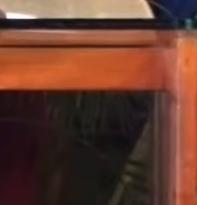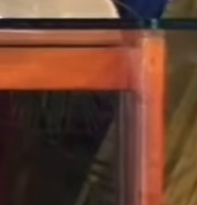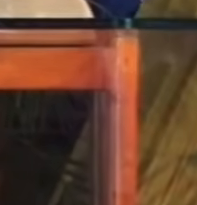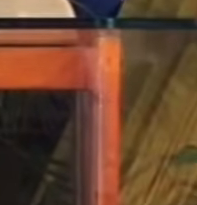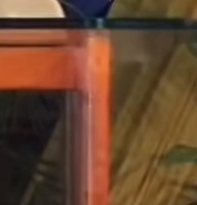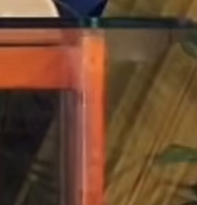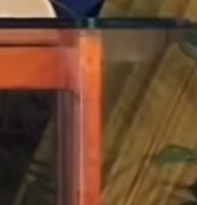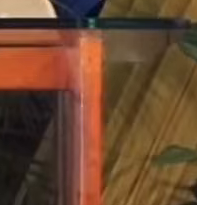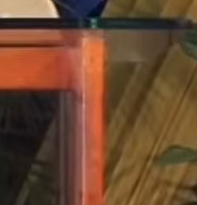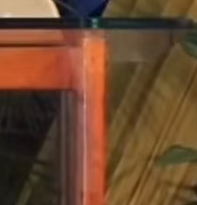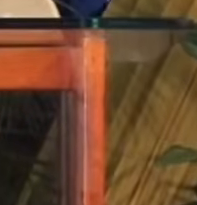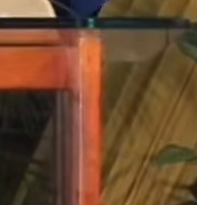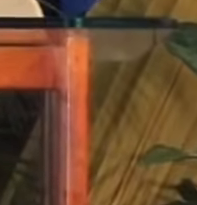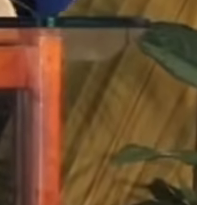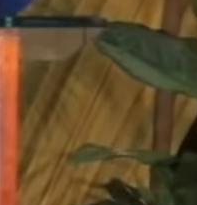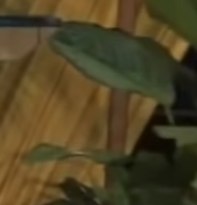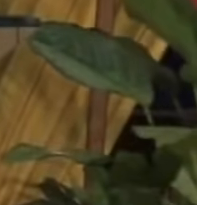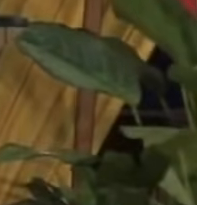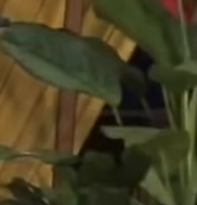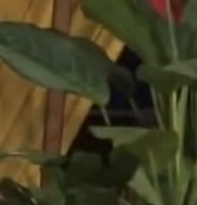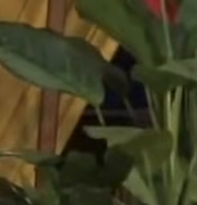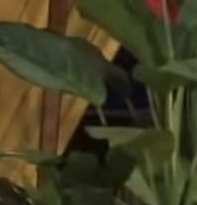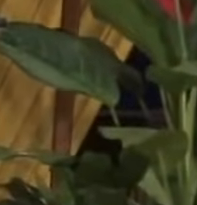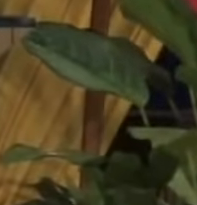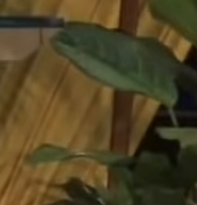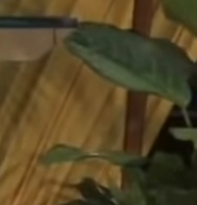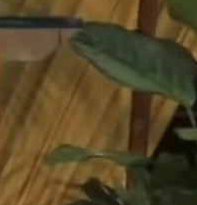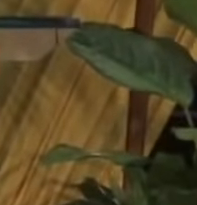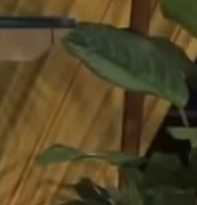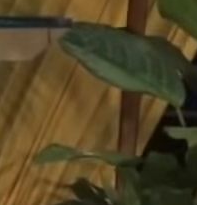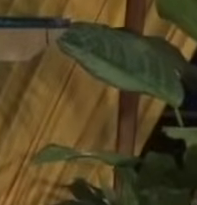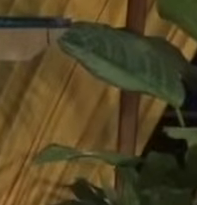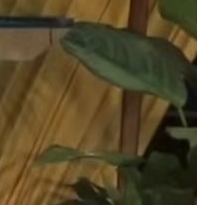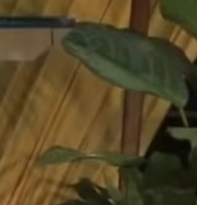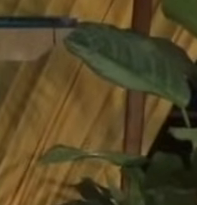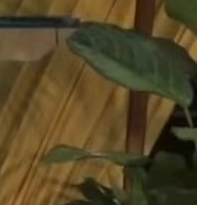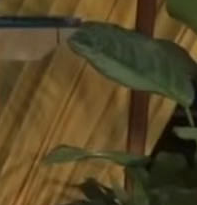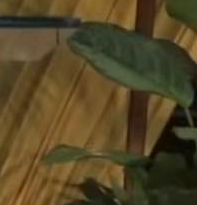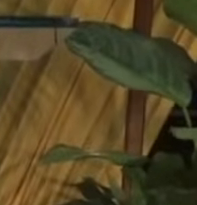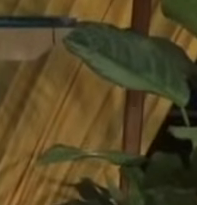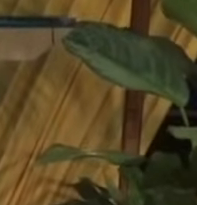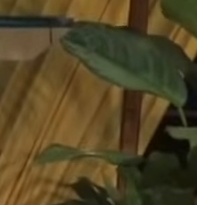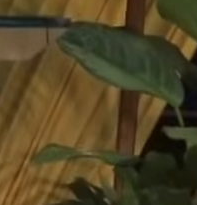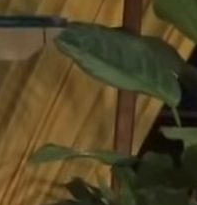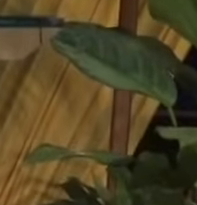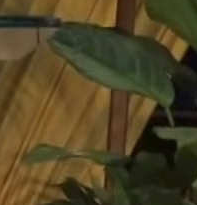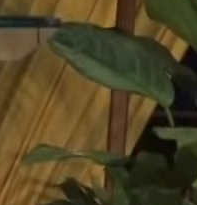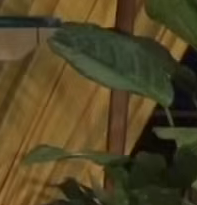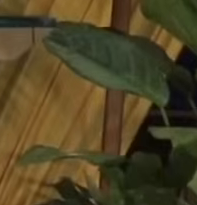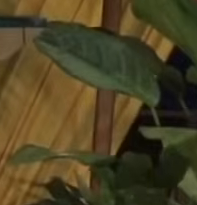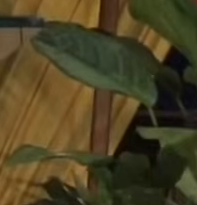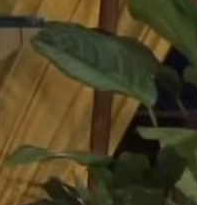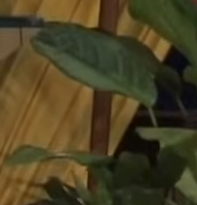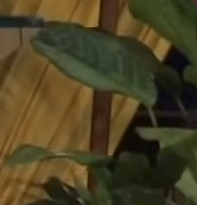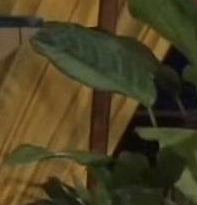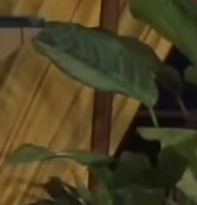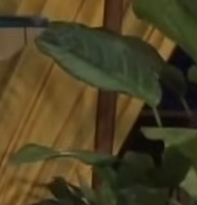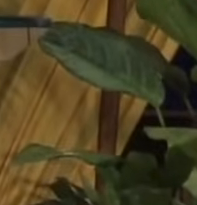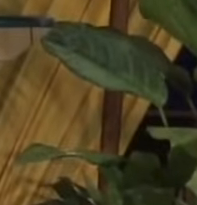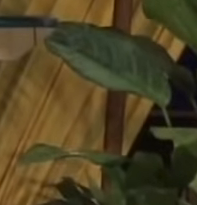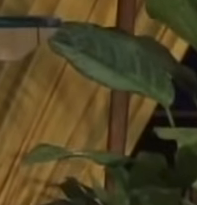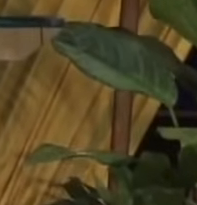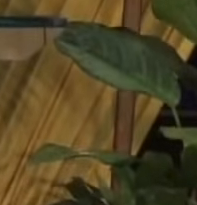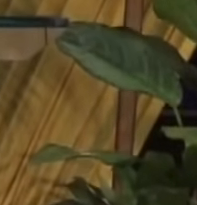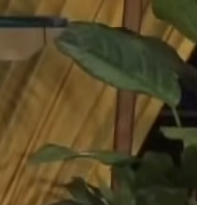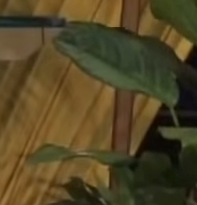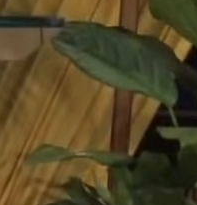their horses and their chariots. Roman seal would tell the stuff that belonged to Rome.